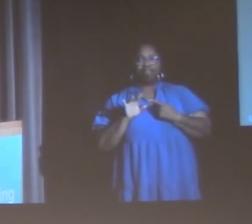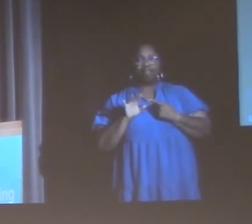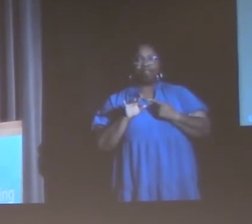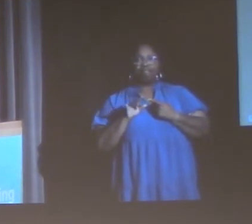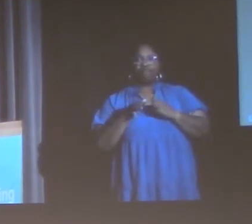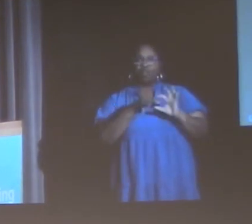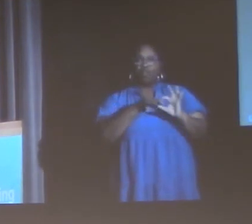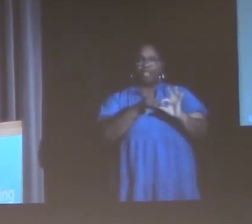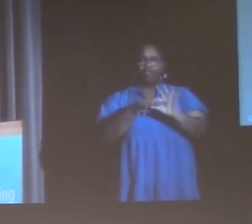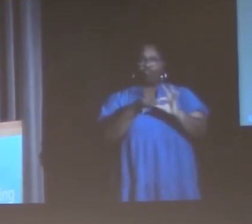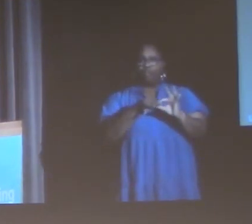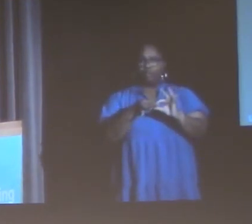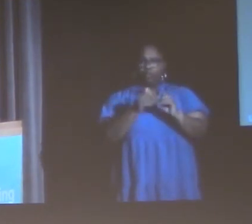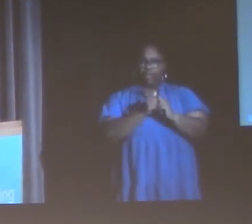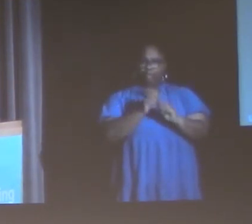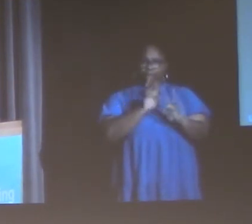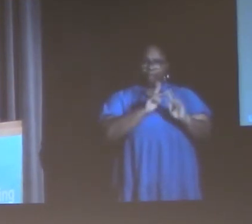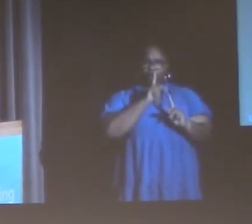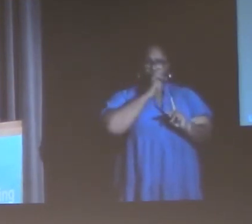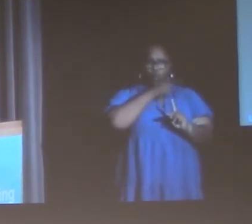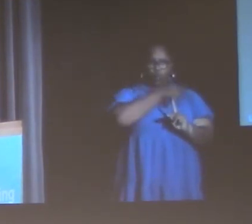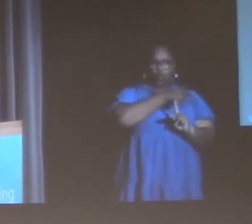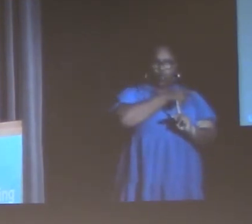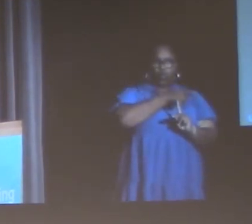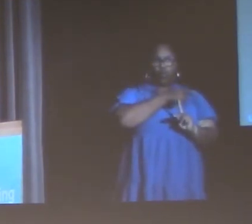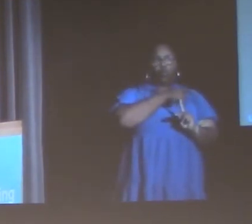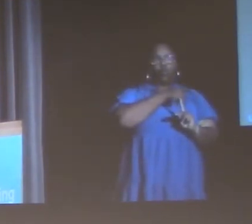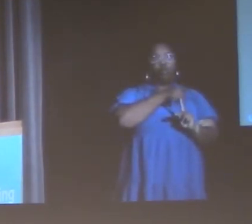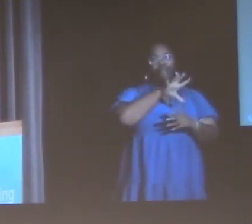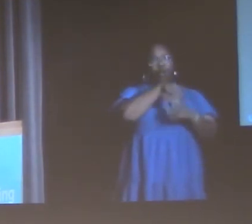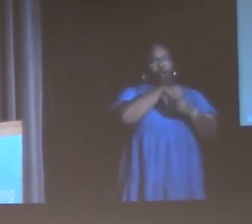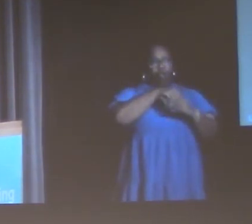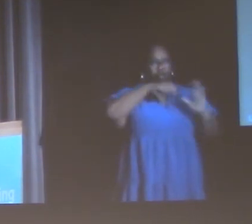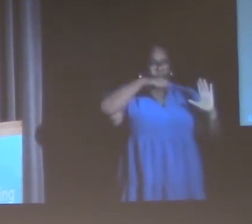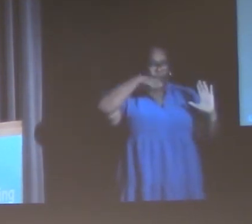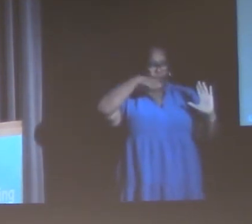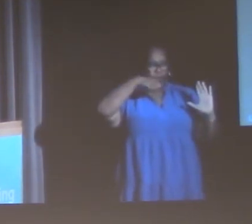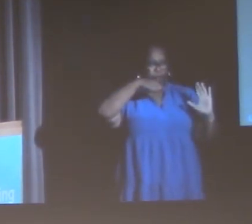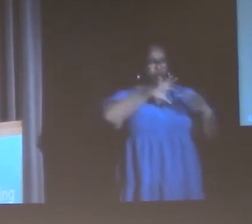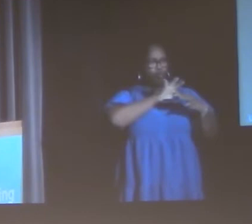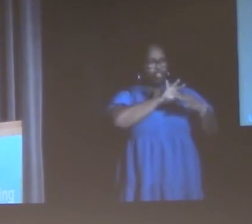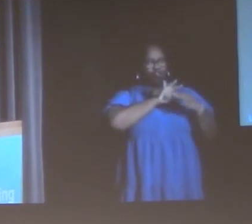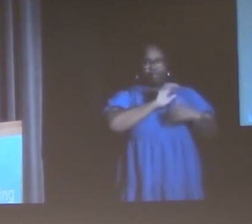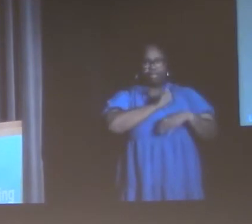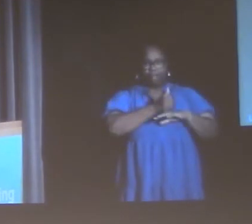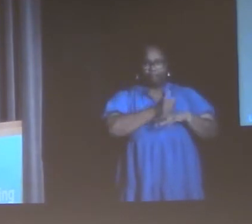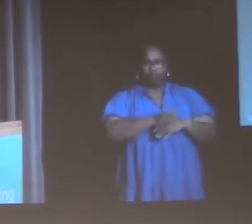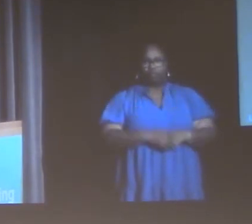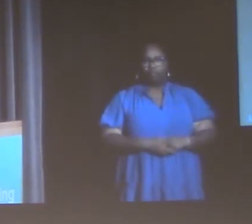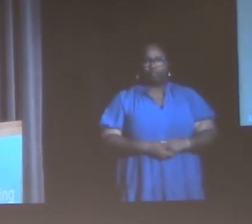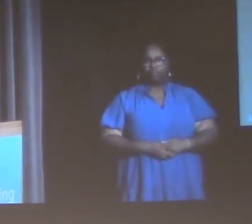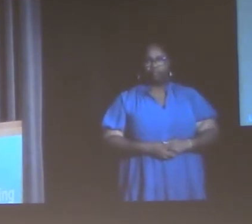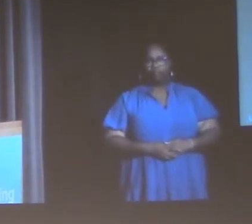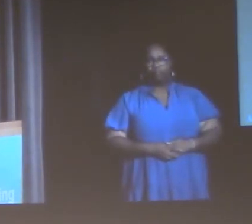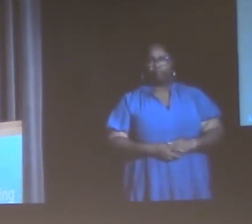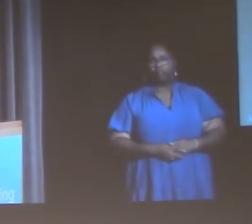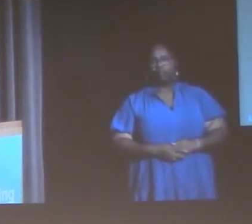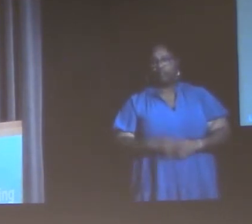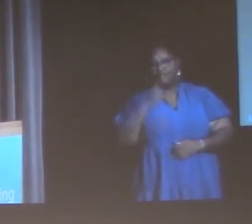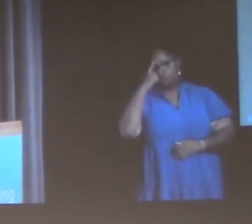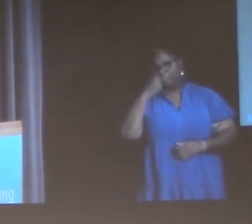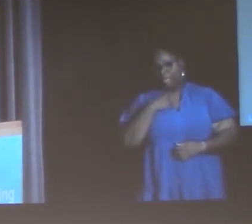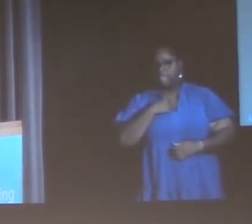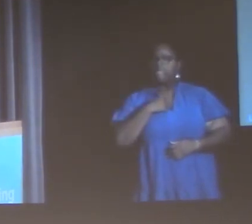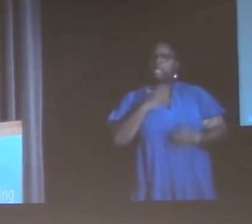relationships with people who were shooting. And I think for me, even now that I'm out and